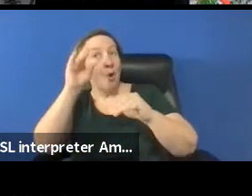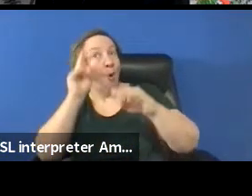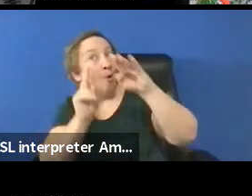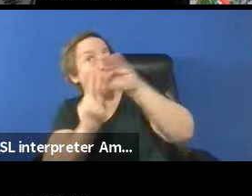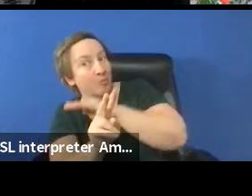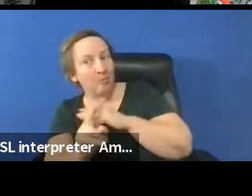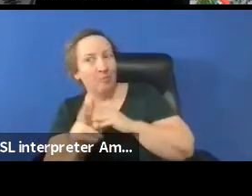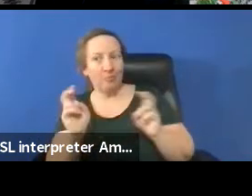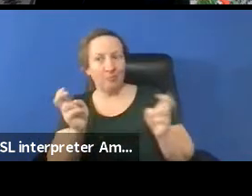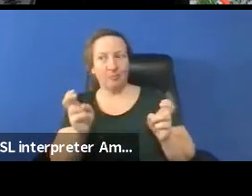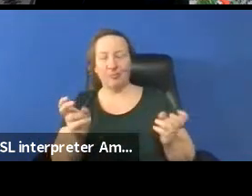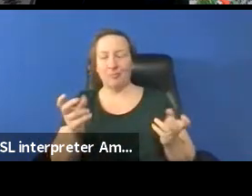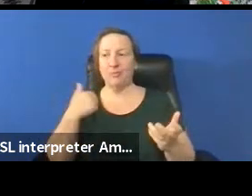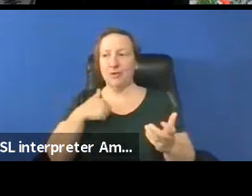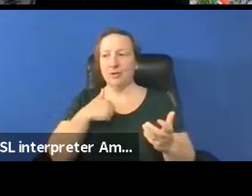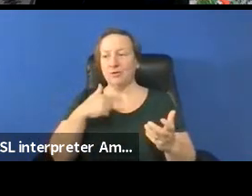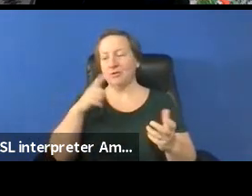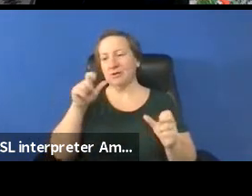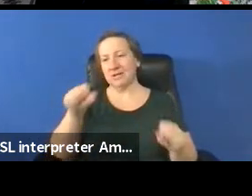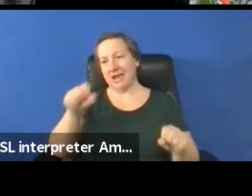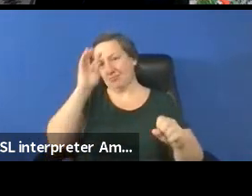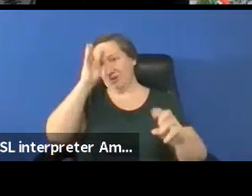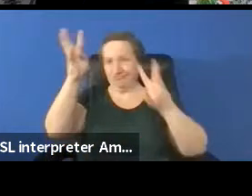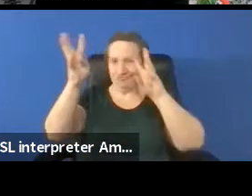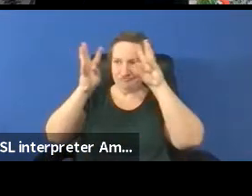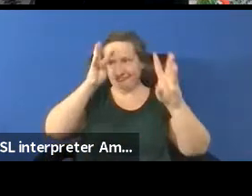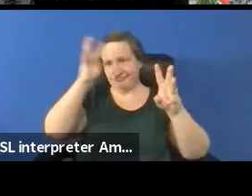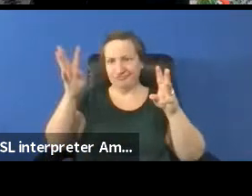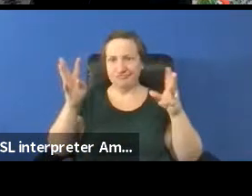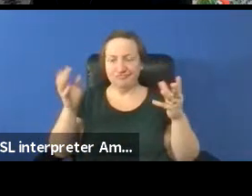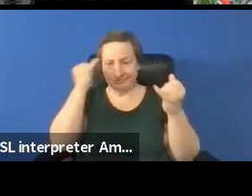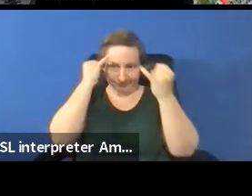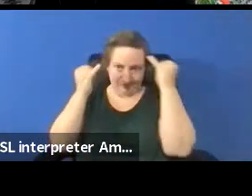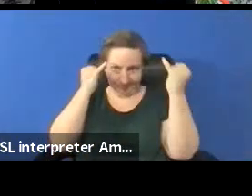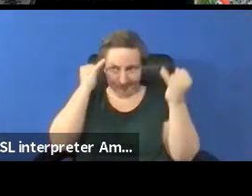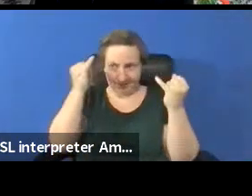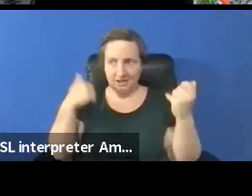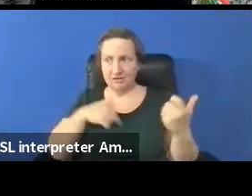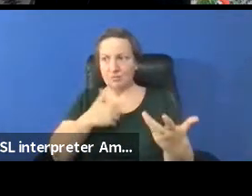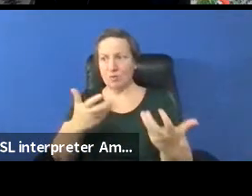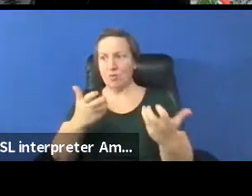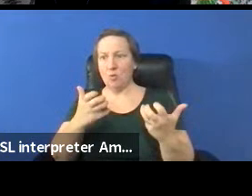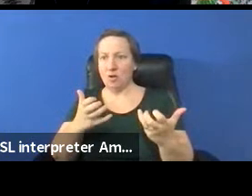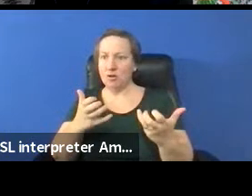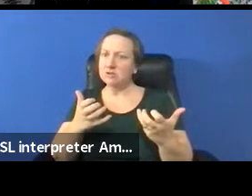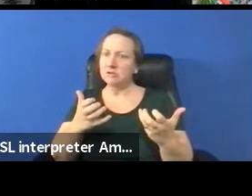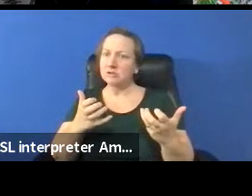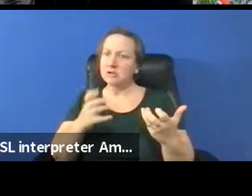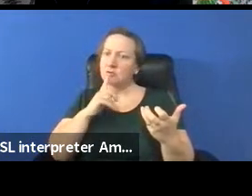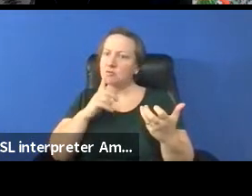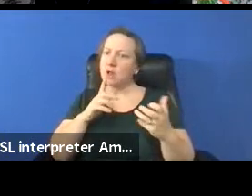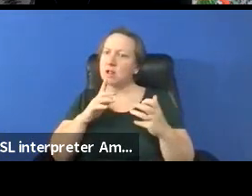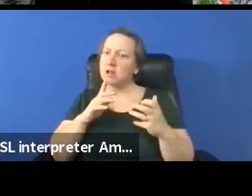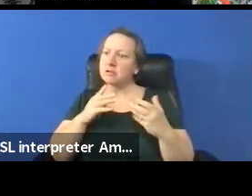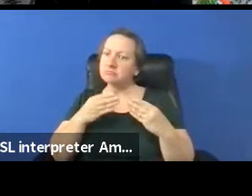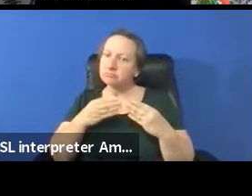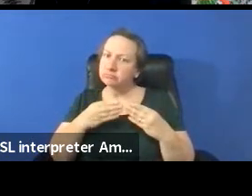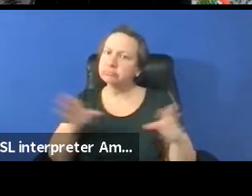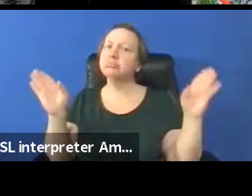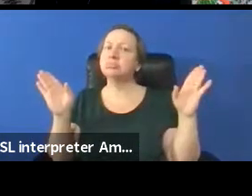It's an opportunity for us to be creative, I think, because we do want to be pushing the envelope. And I